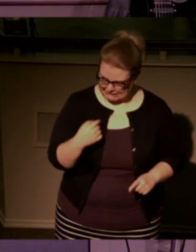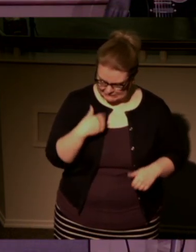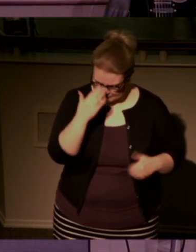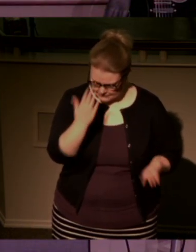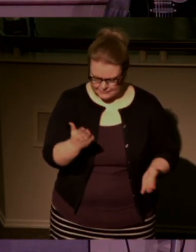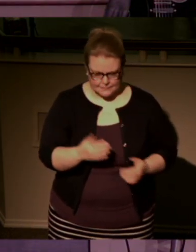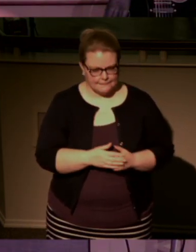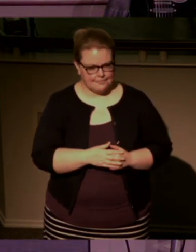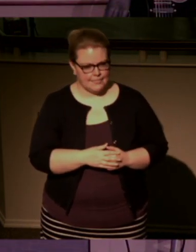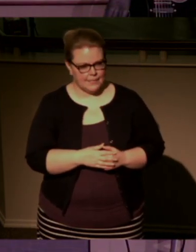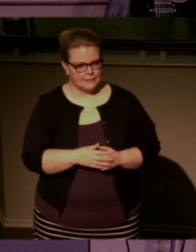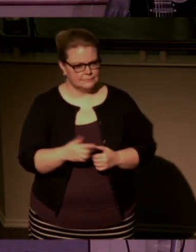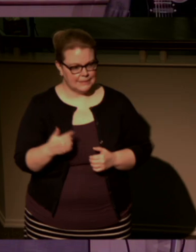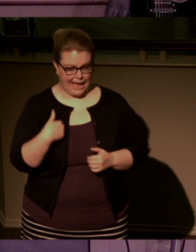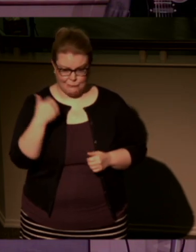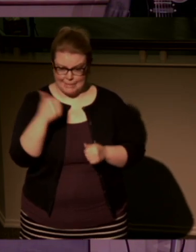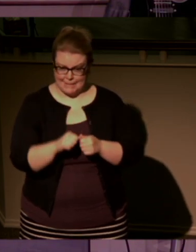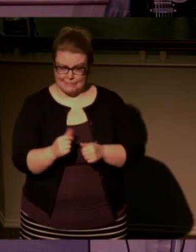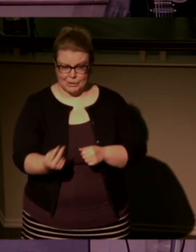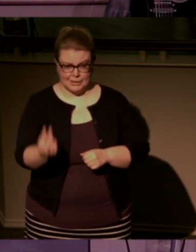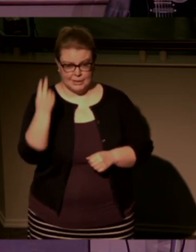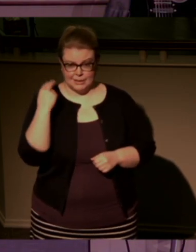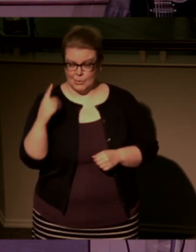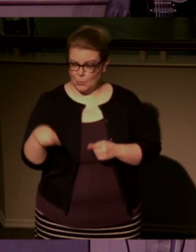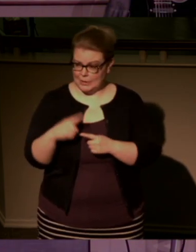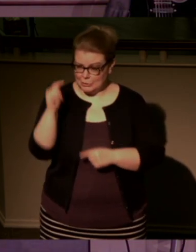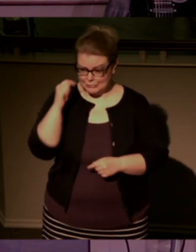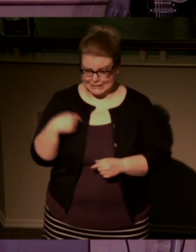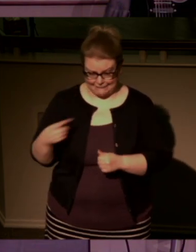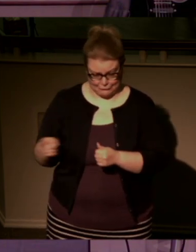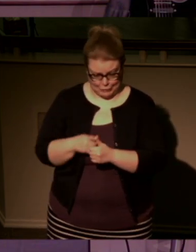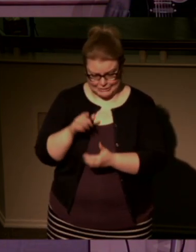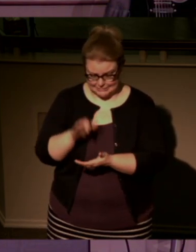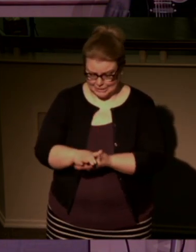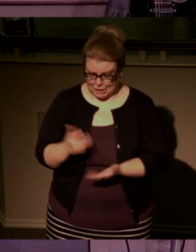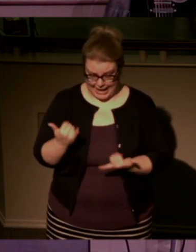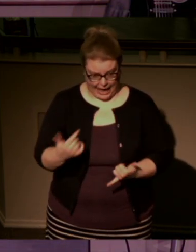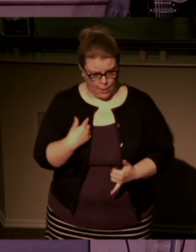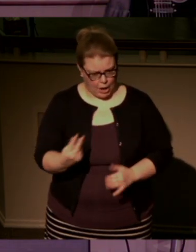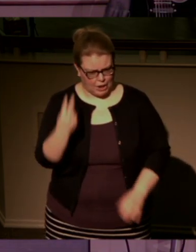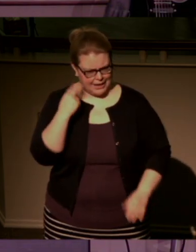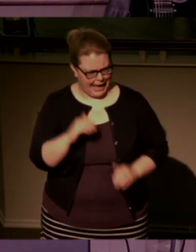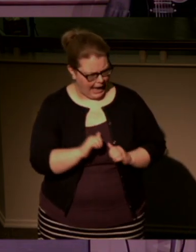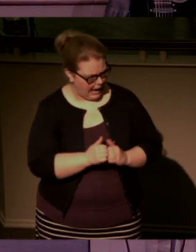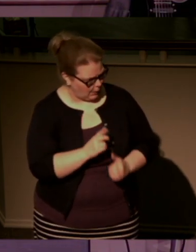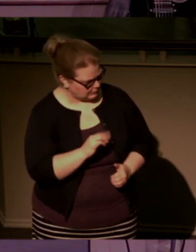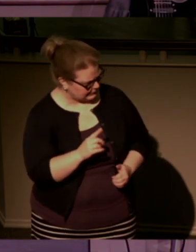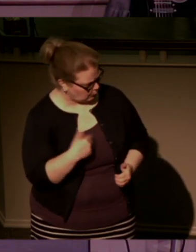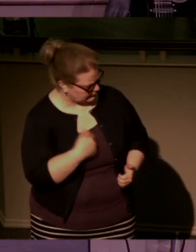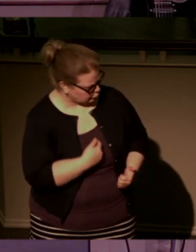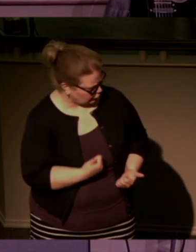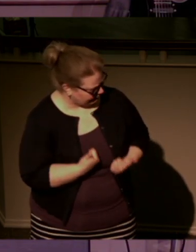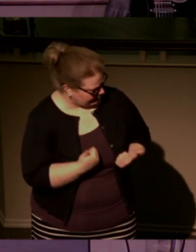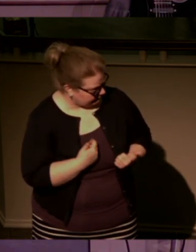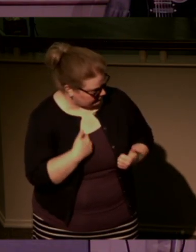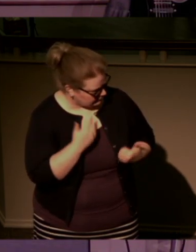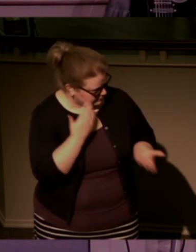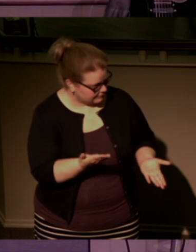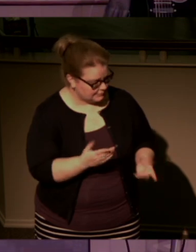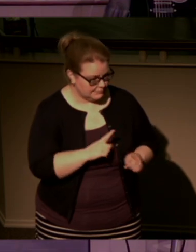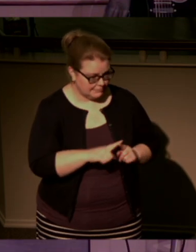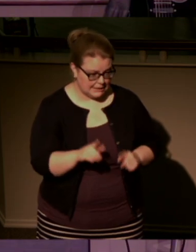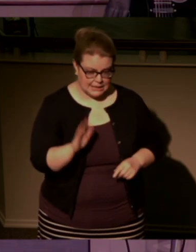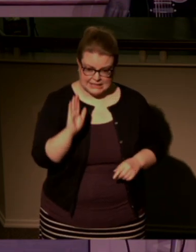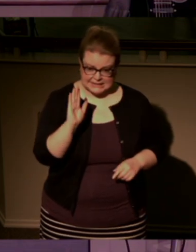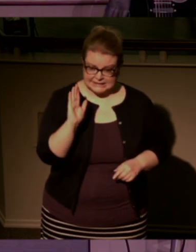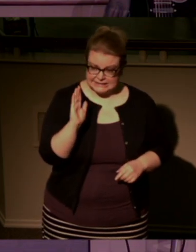young years of our finances, and I look back and I'm like, I don't know how we made it. But I guess, since I'm on a diet, it